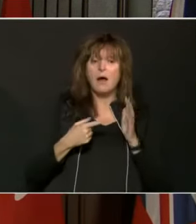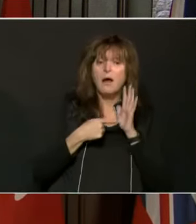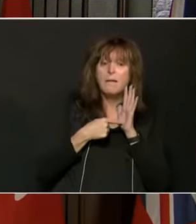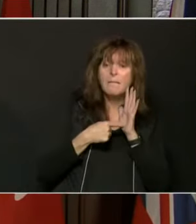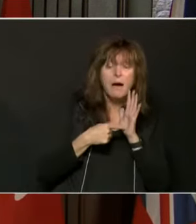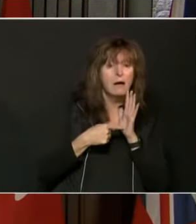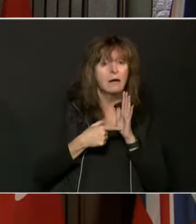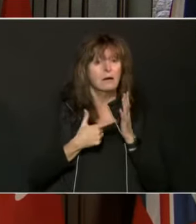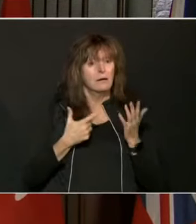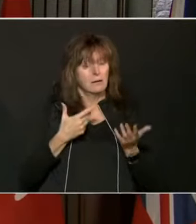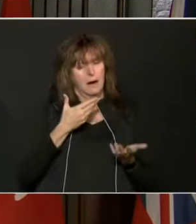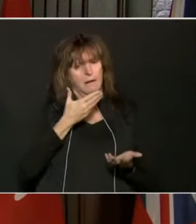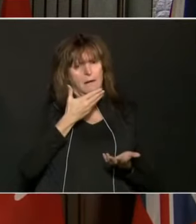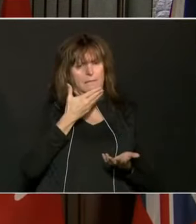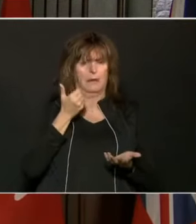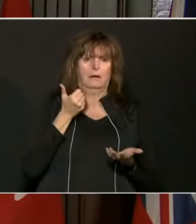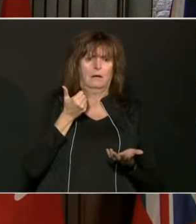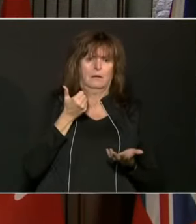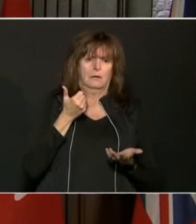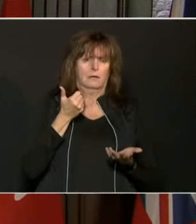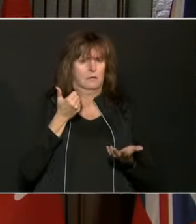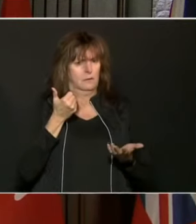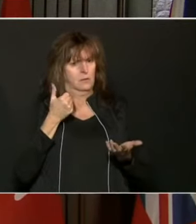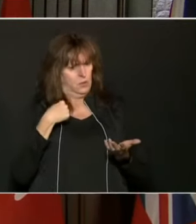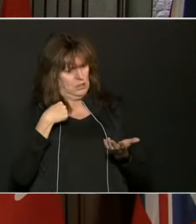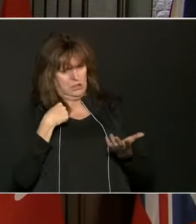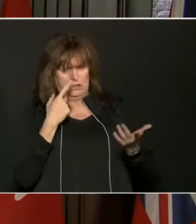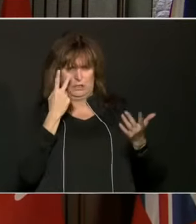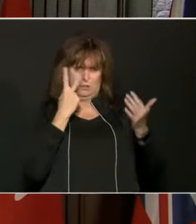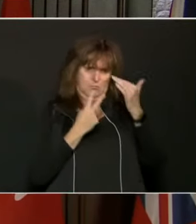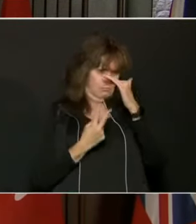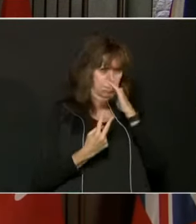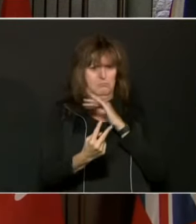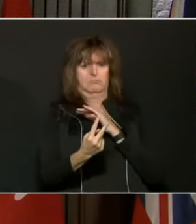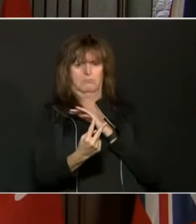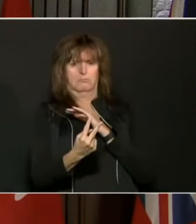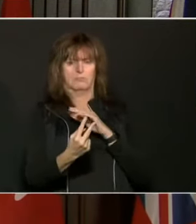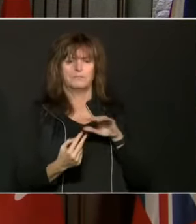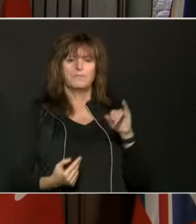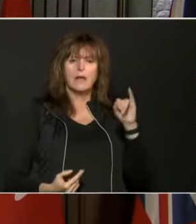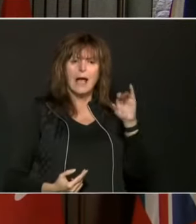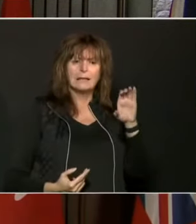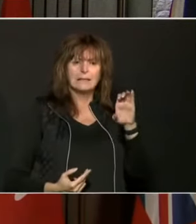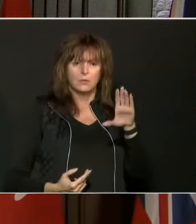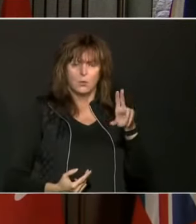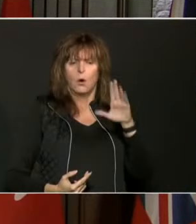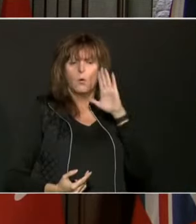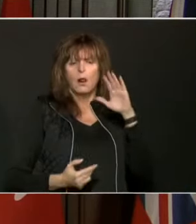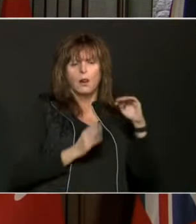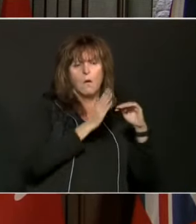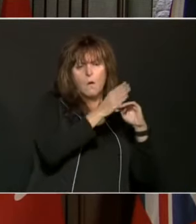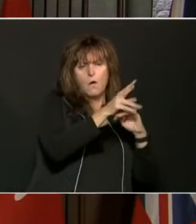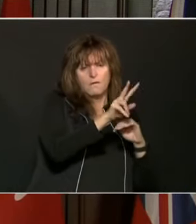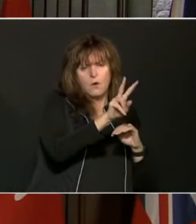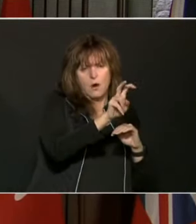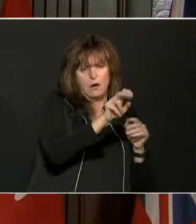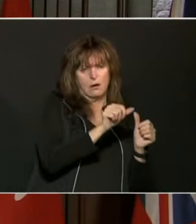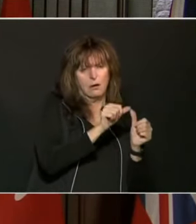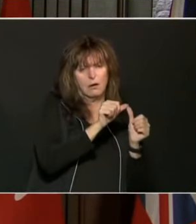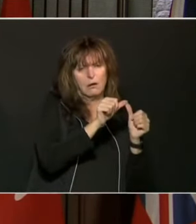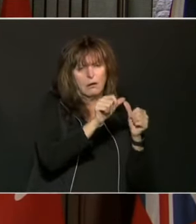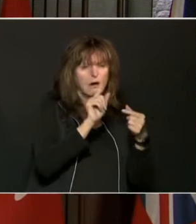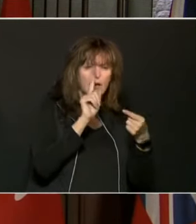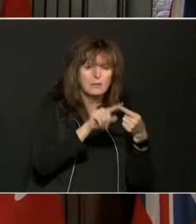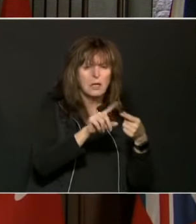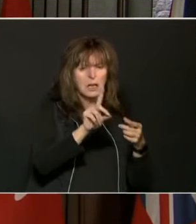fragile state, you're still going to see ICU occupancy stay above 200 beds, at least until the end of December. And